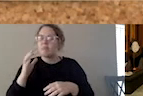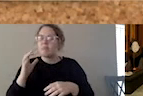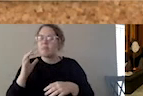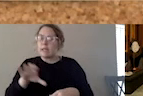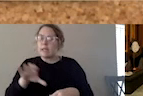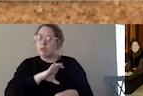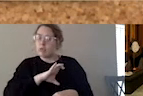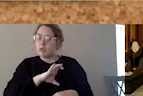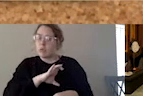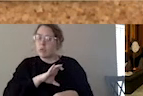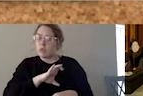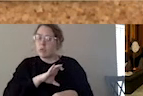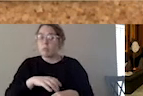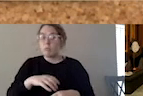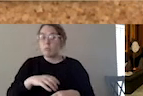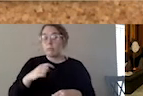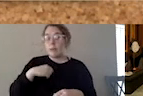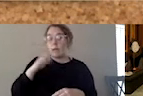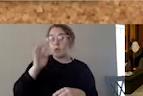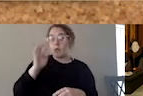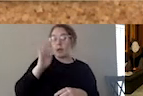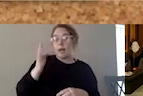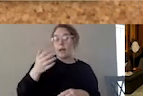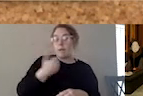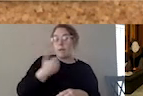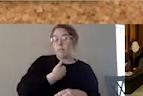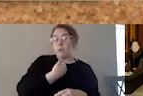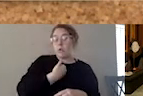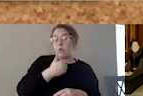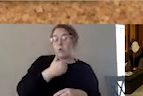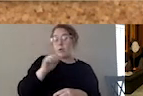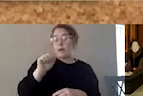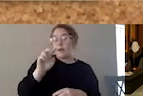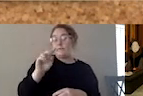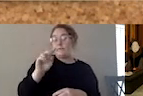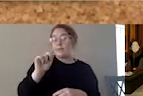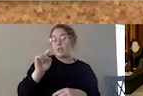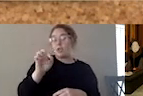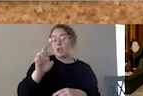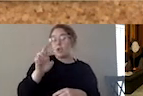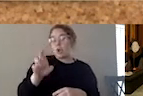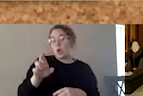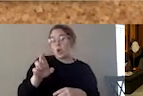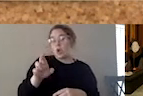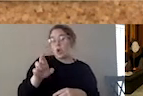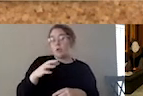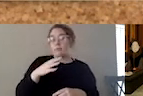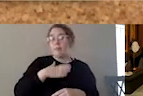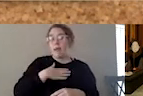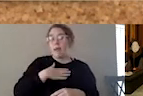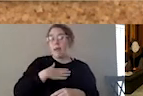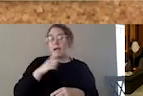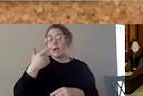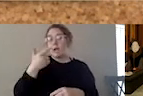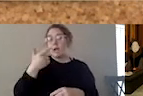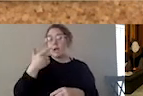own avatar for my information goddess alter ego.